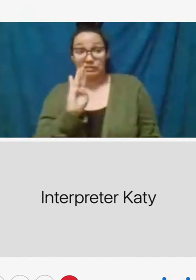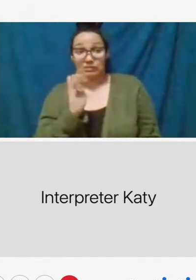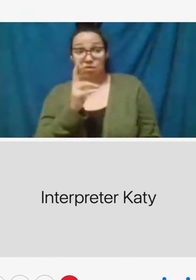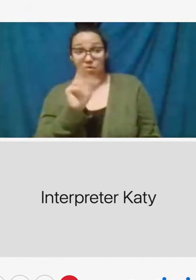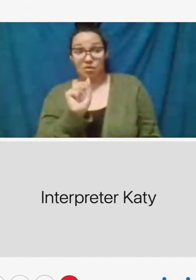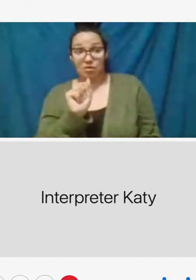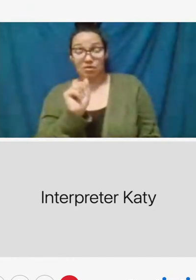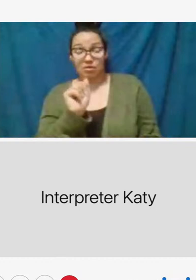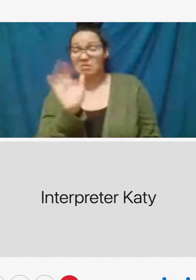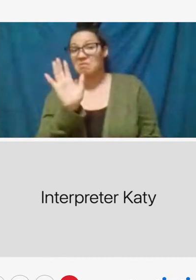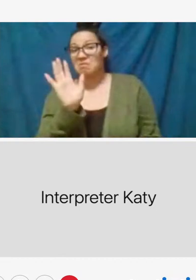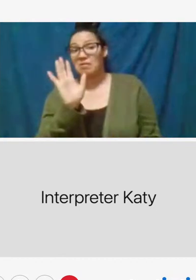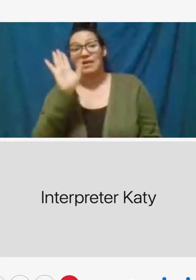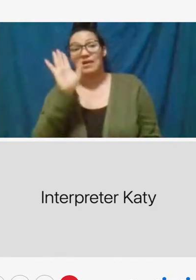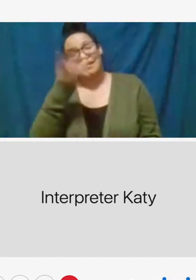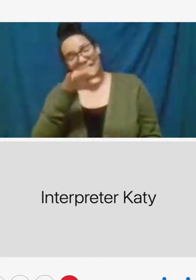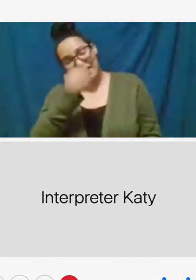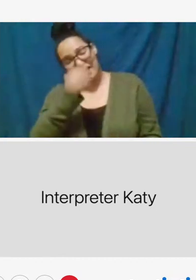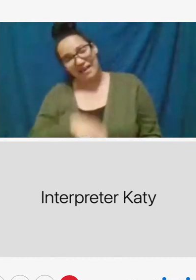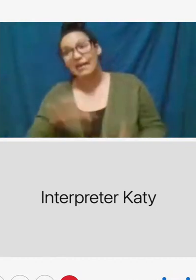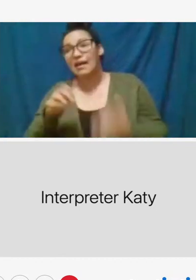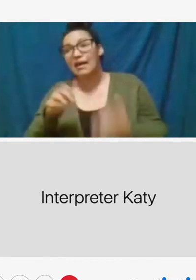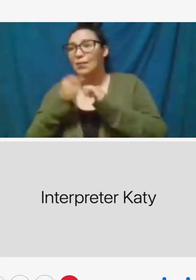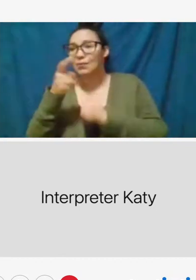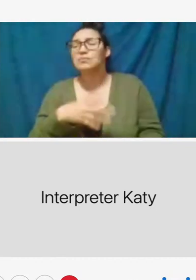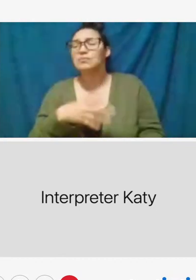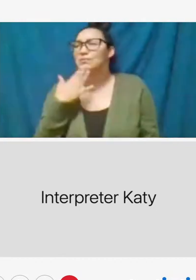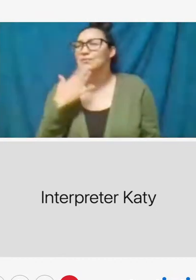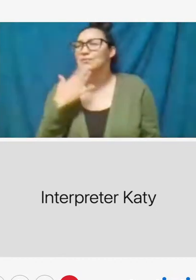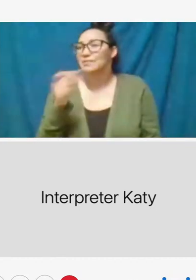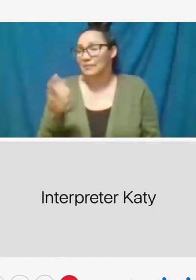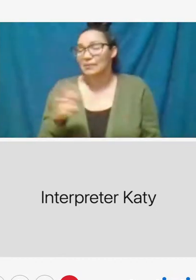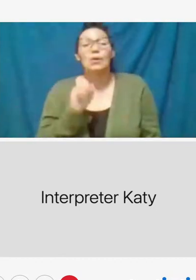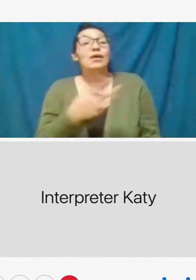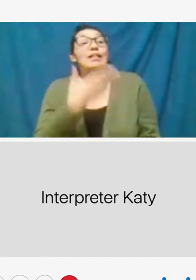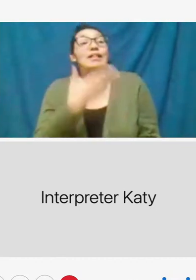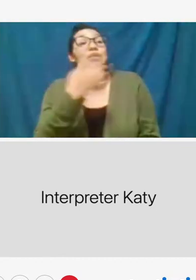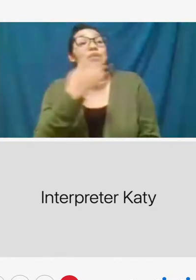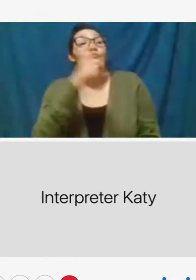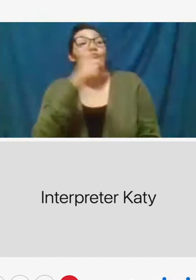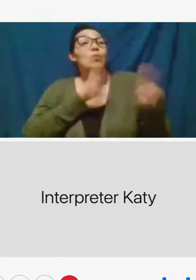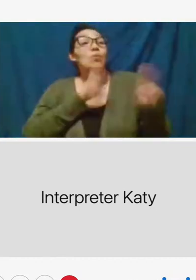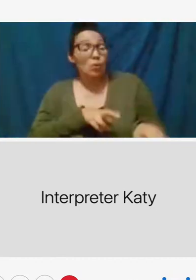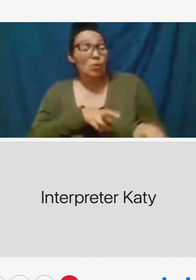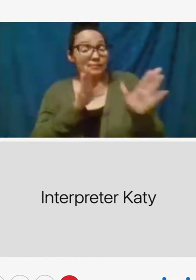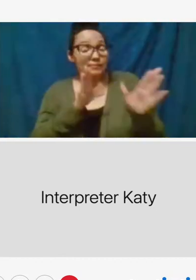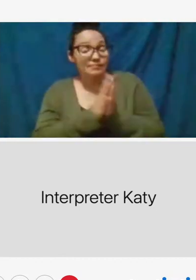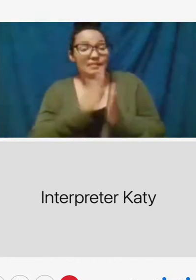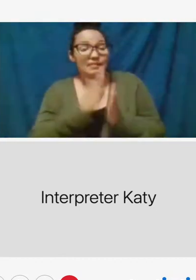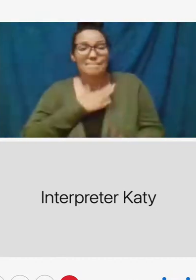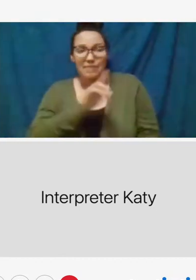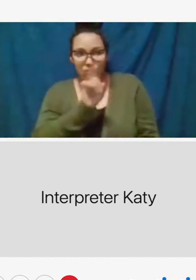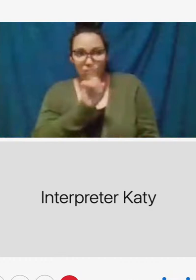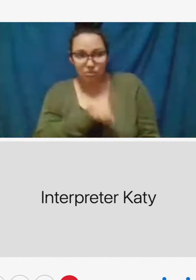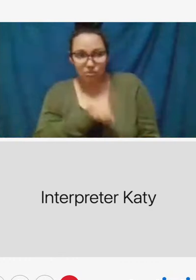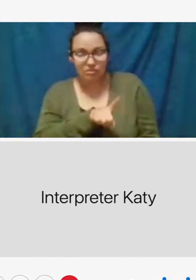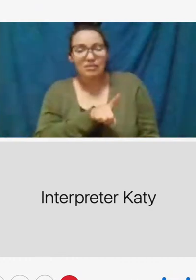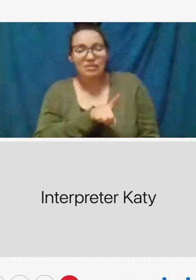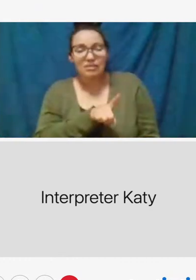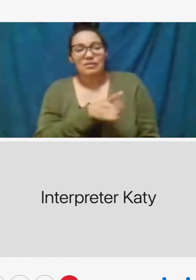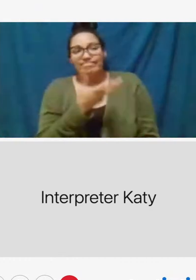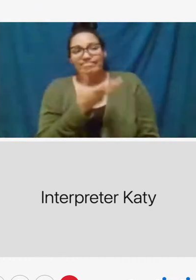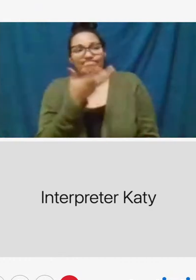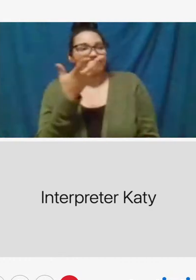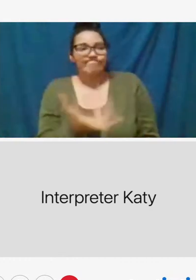good how are you good good thank you thank you for the report my question is basically uh what is the time